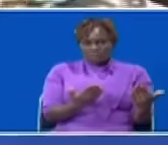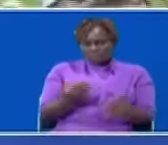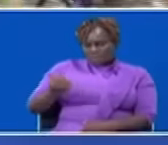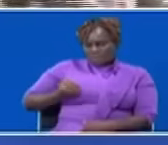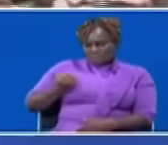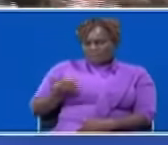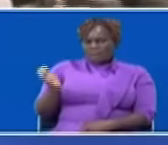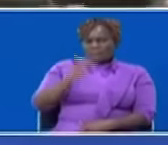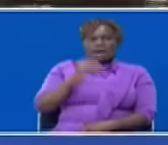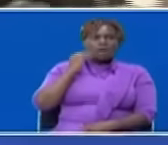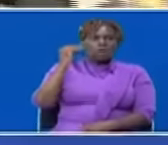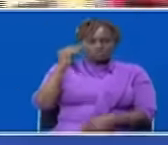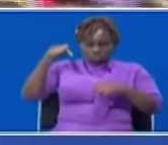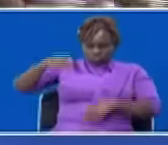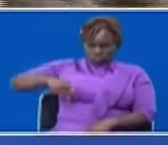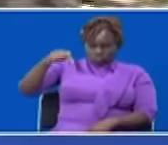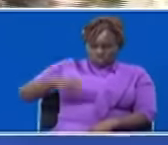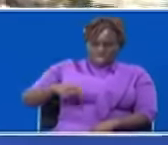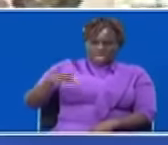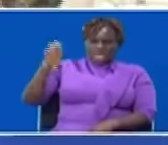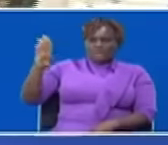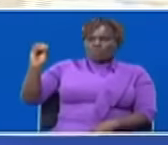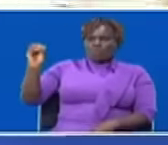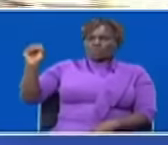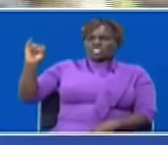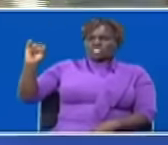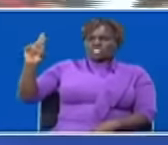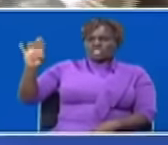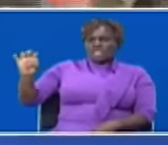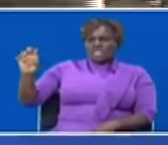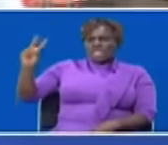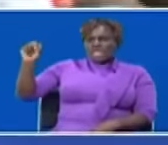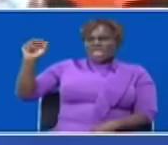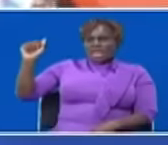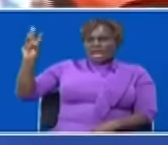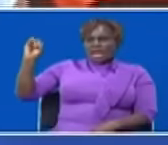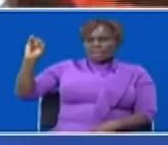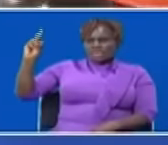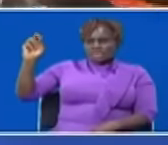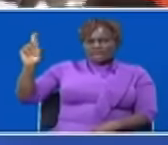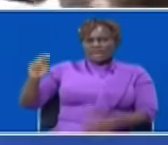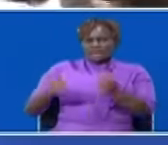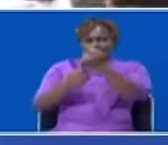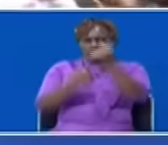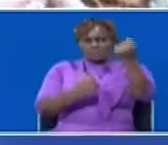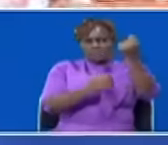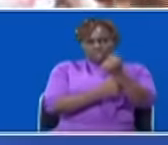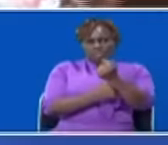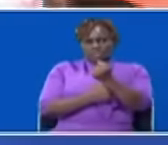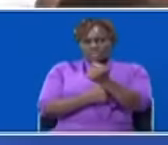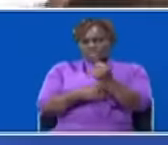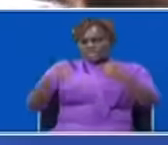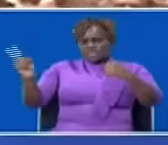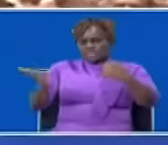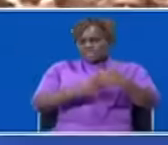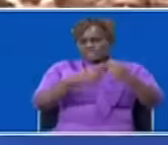home. Today it was Timothy Bosire's turn. Nyamira County was the epicenter. Facing their supporters, the 6 court